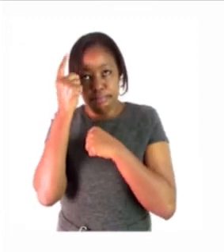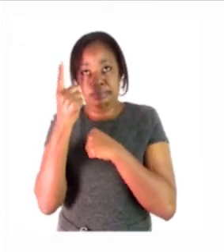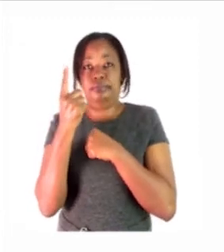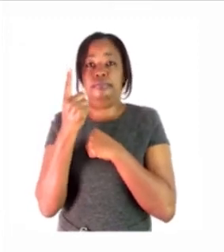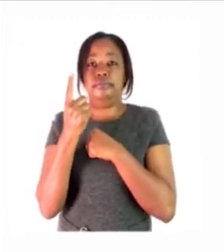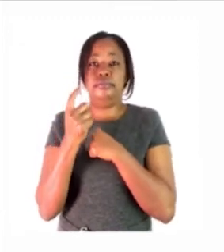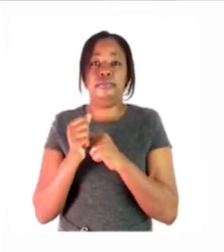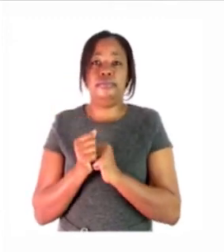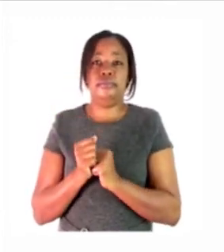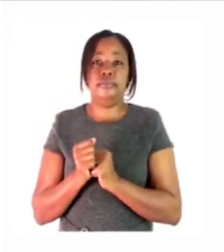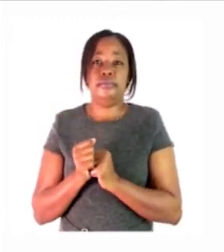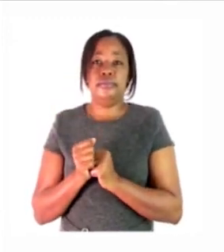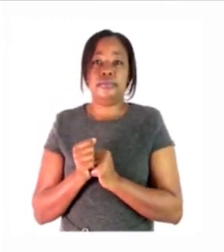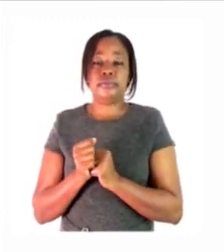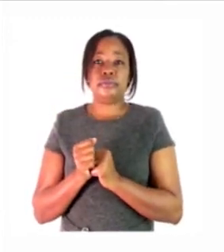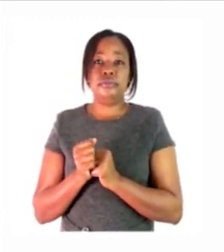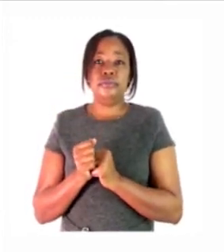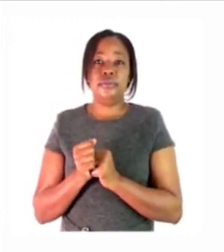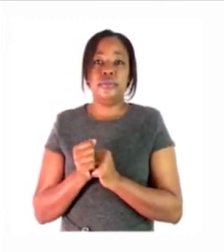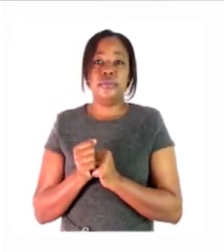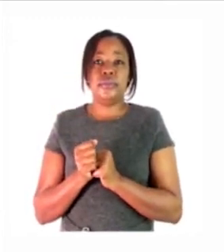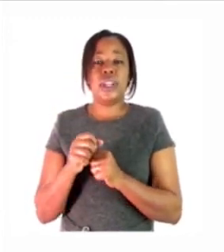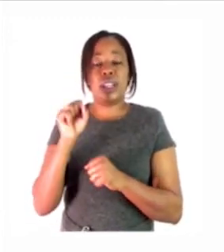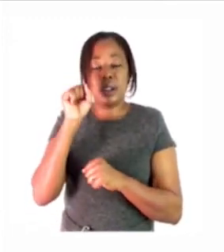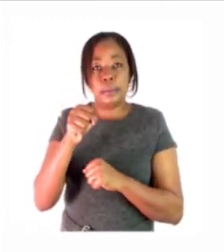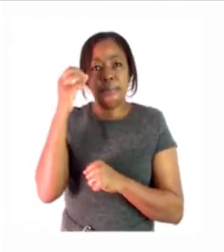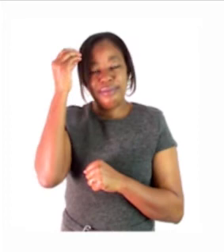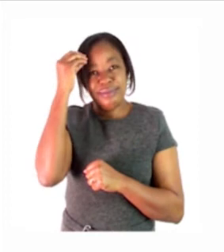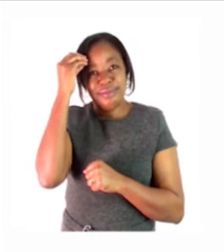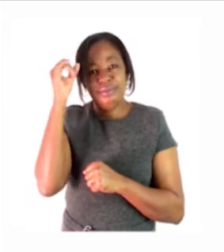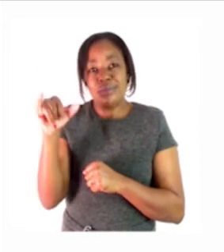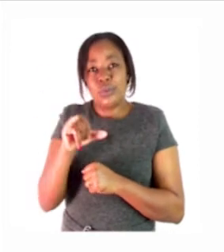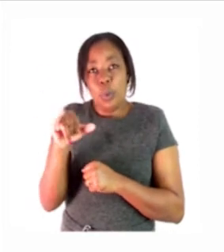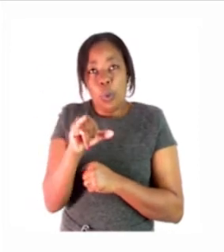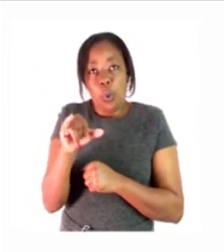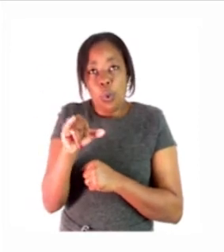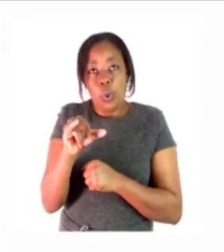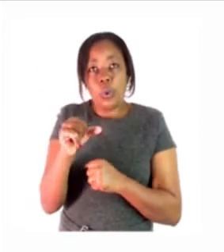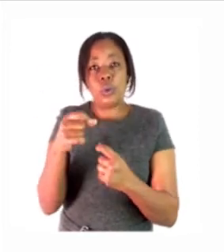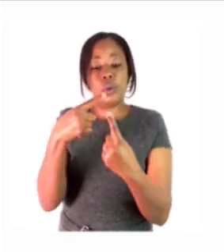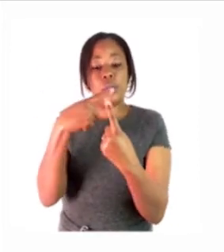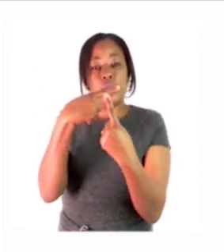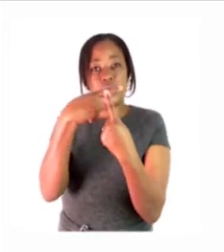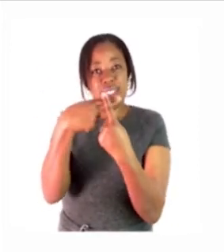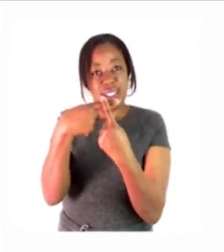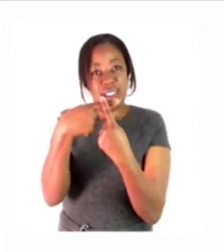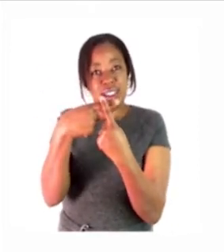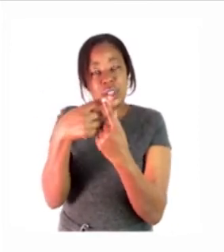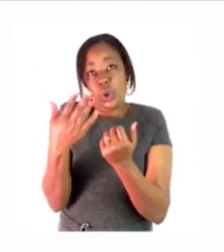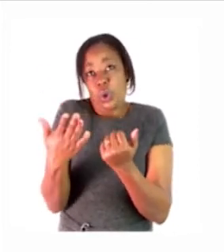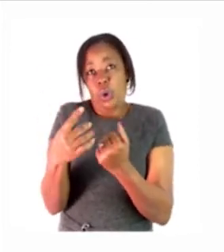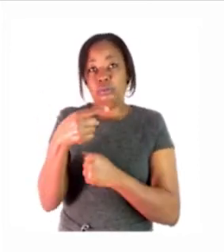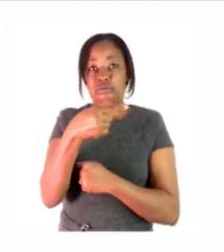first the problem and understand it. After you have read it, then you will be able to know what operation sign am